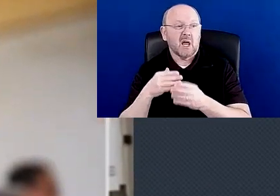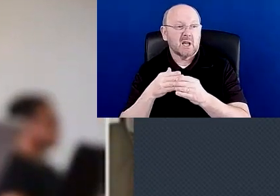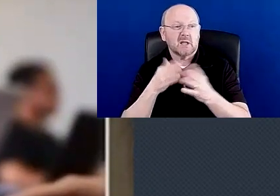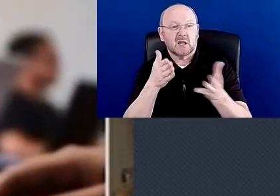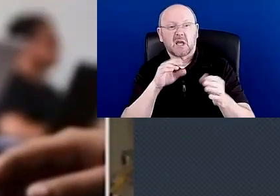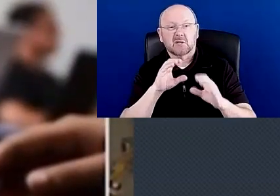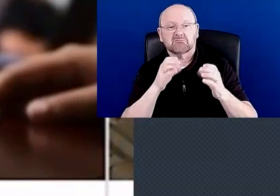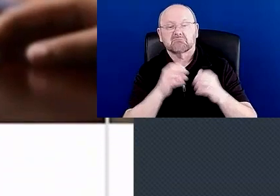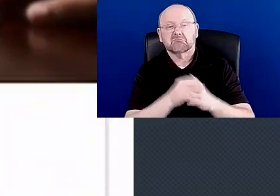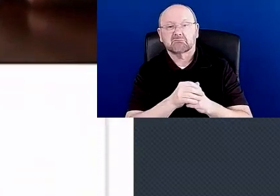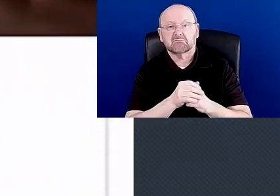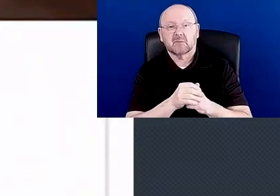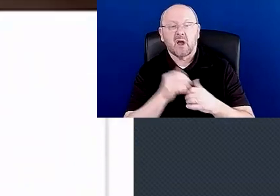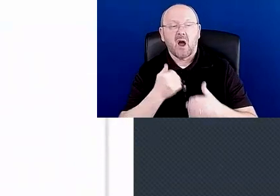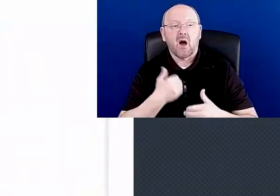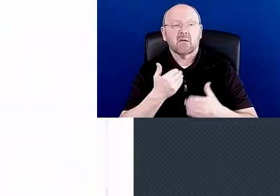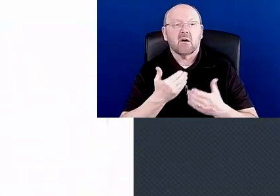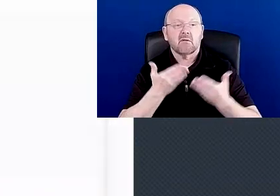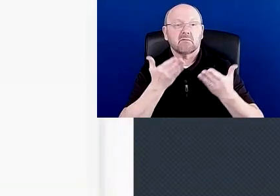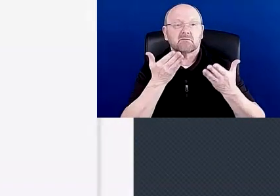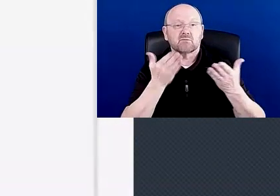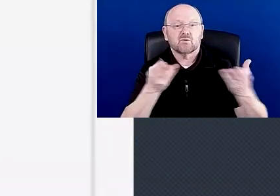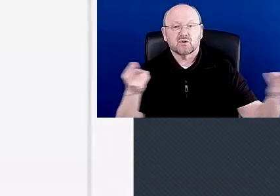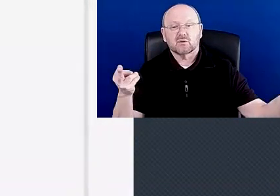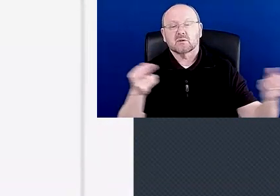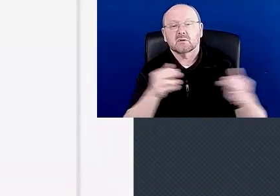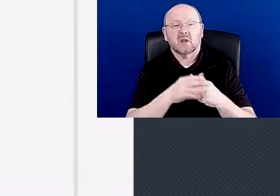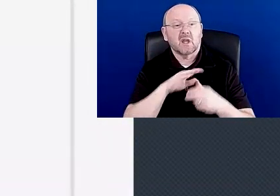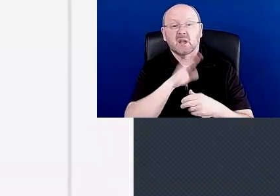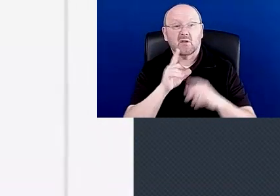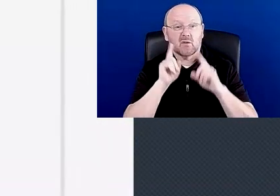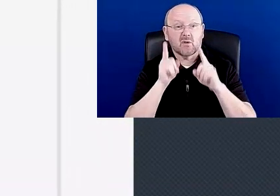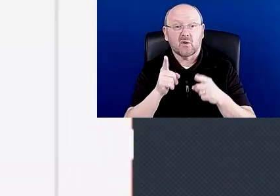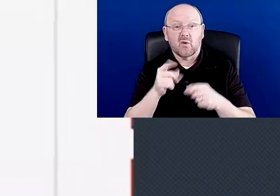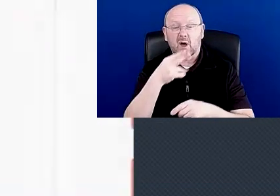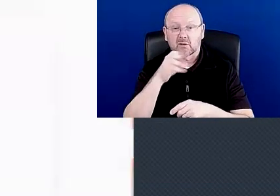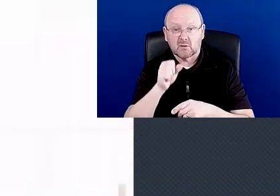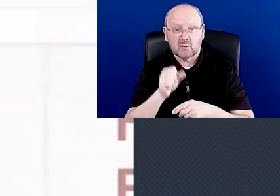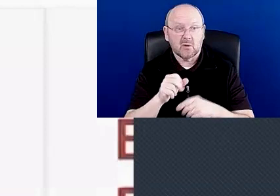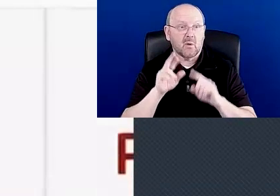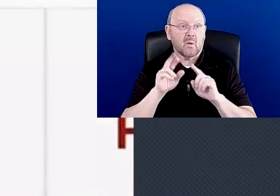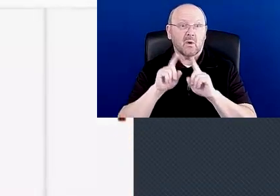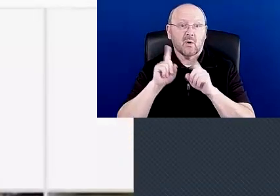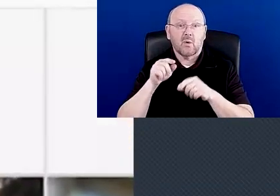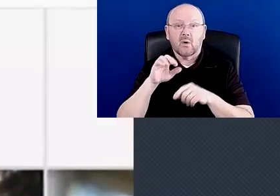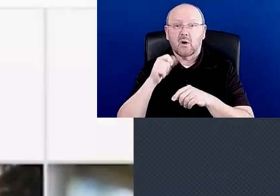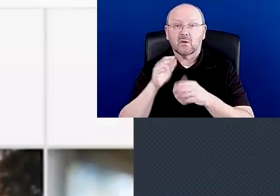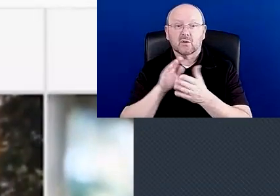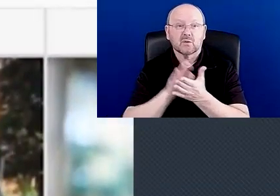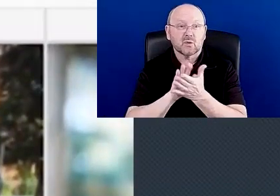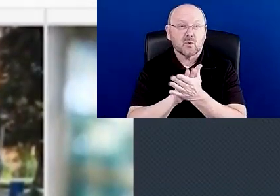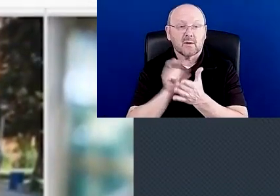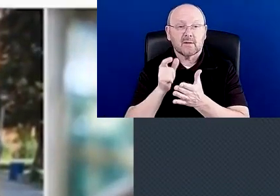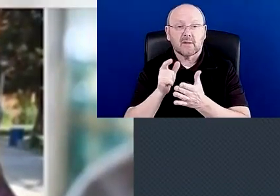and support for students who have never completed high school, have attended or are currently attending an adult school, and those interested in English